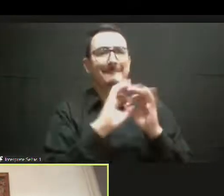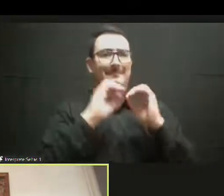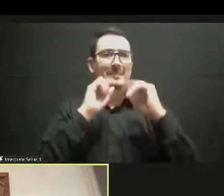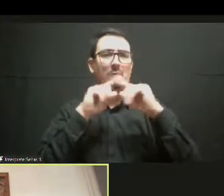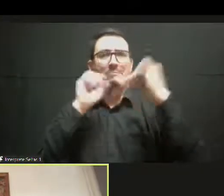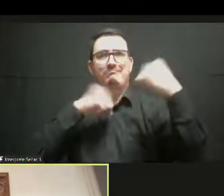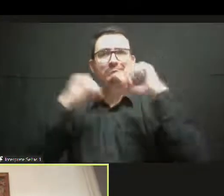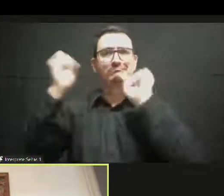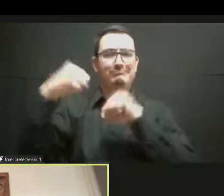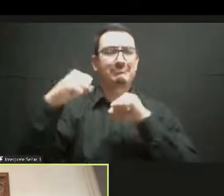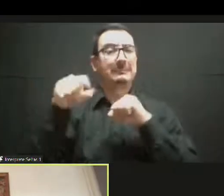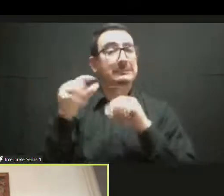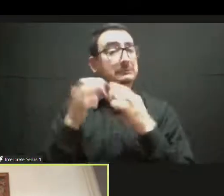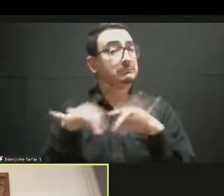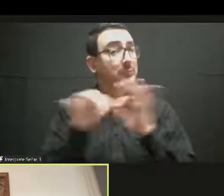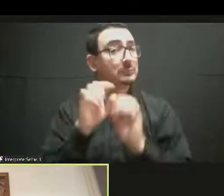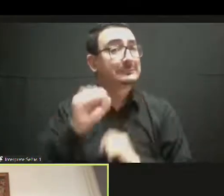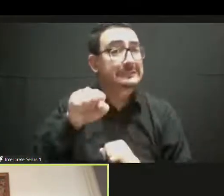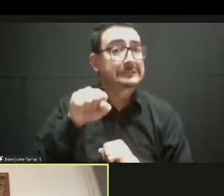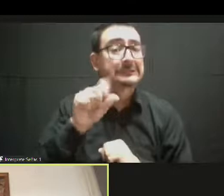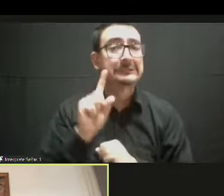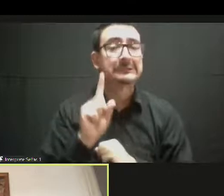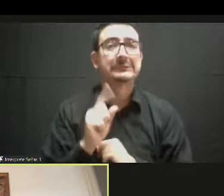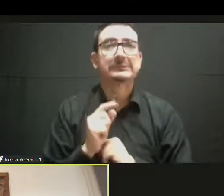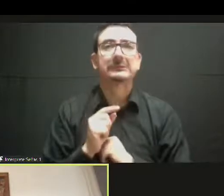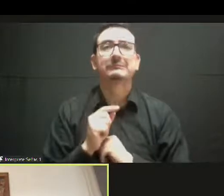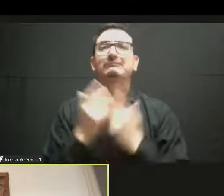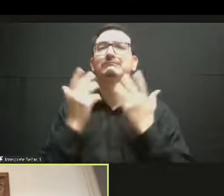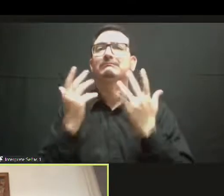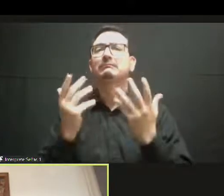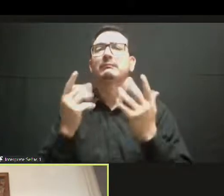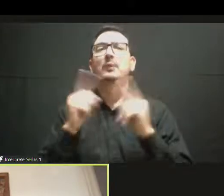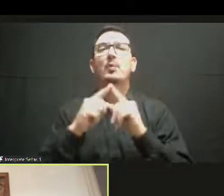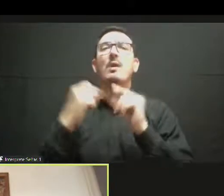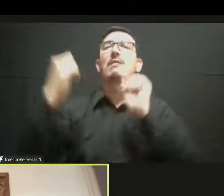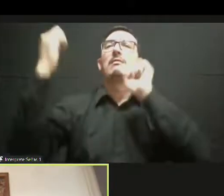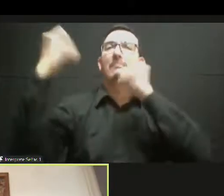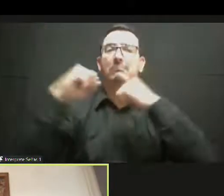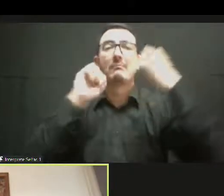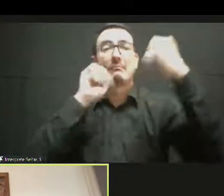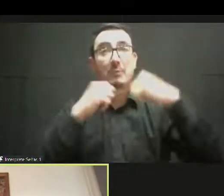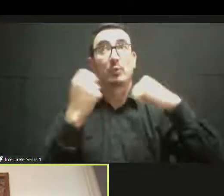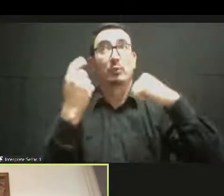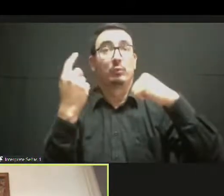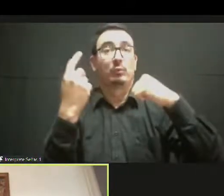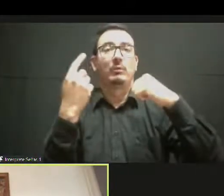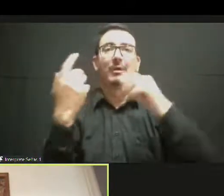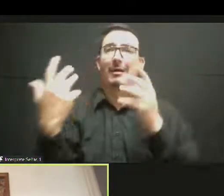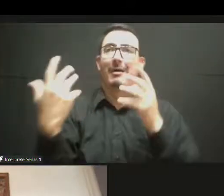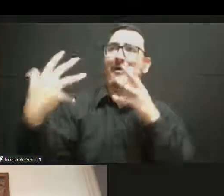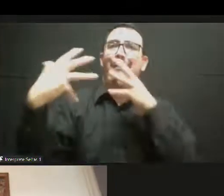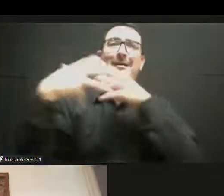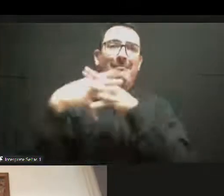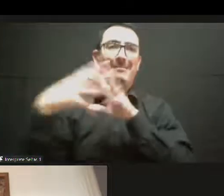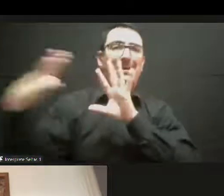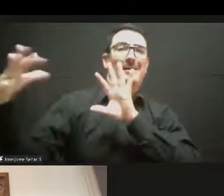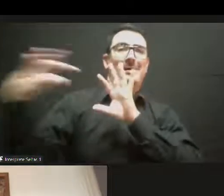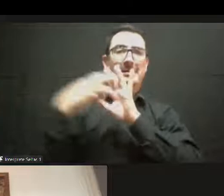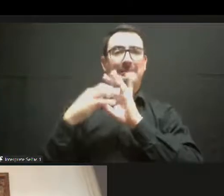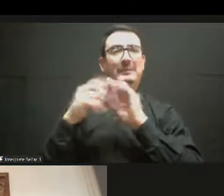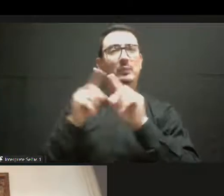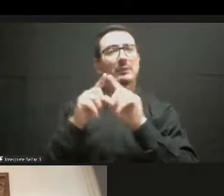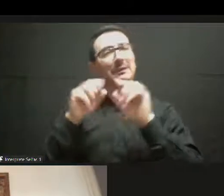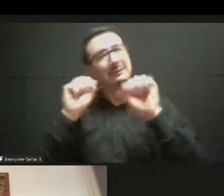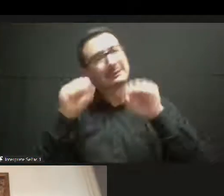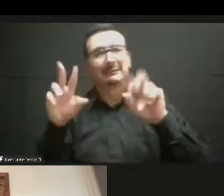best endeavor, there tends to be a lot more flexibility, and that would be interesting to actually look into. Okay, excellent. Thank you